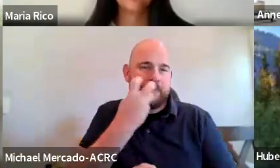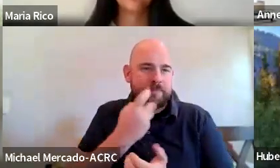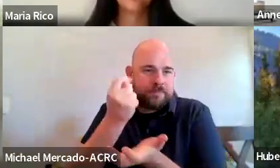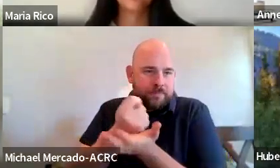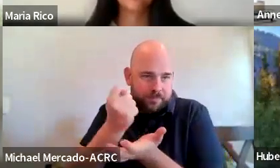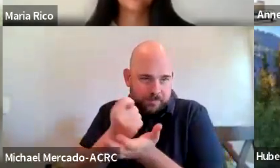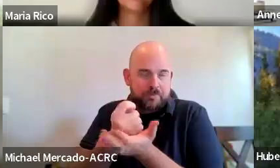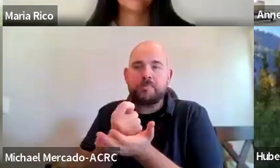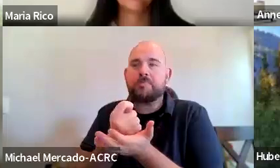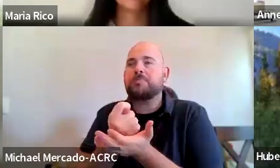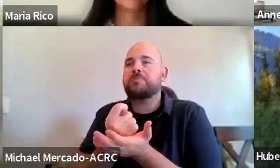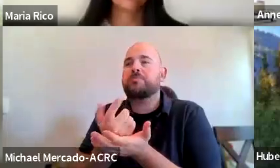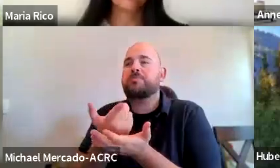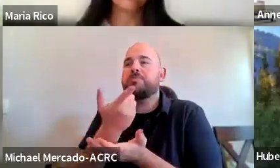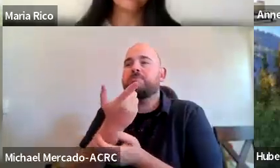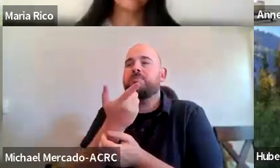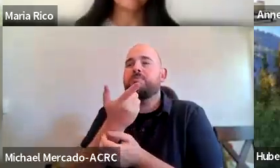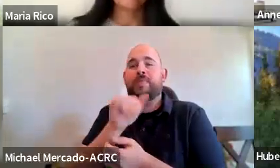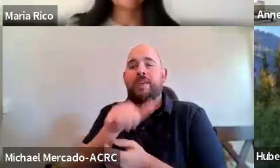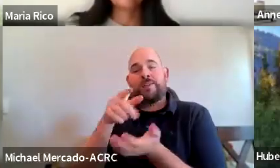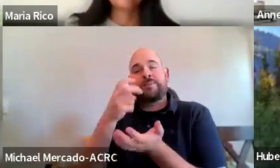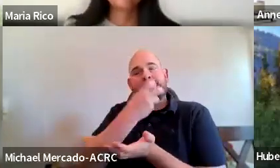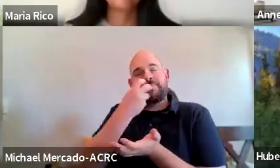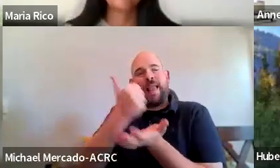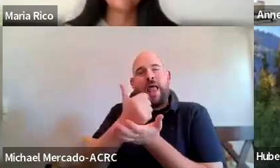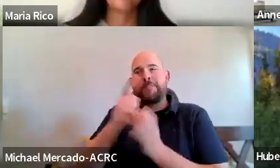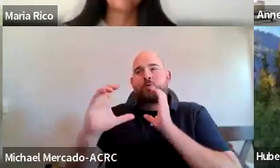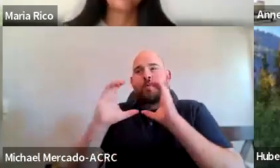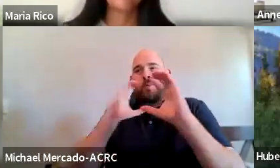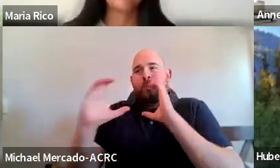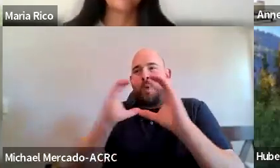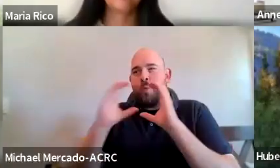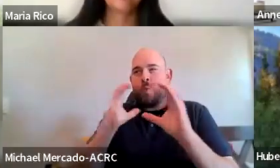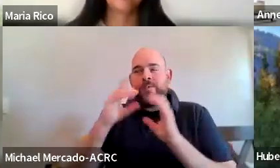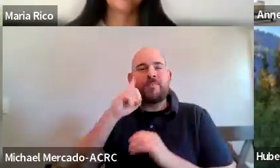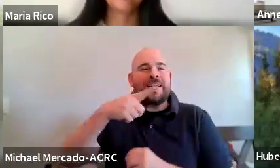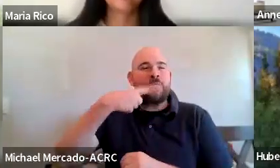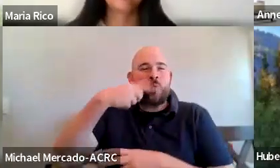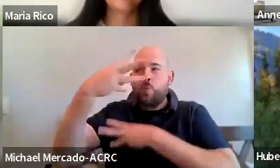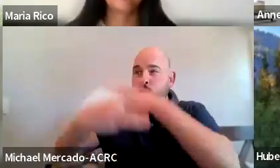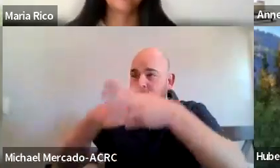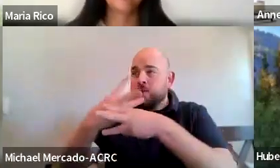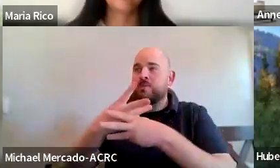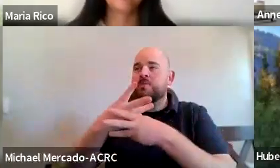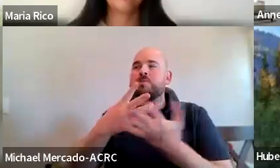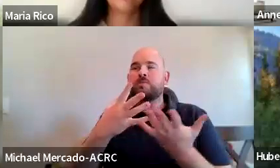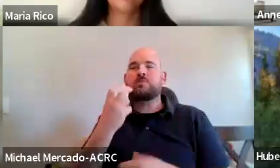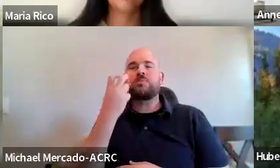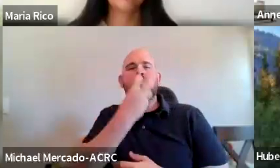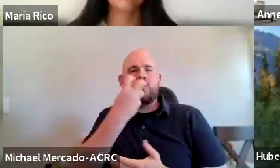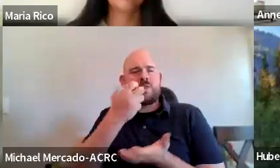many deaf children go to speech therapy. So on the note of speech therapy, that is more for